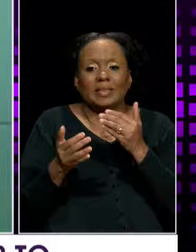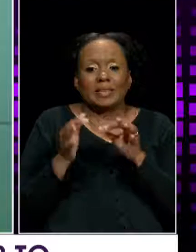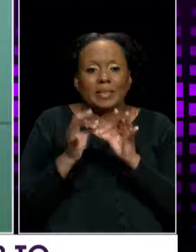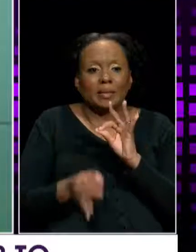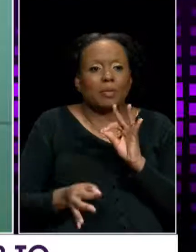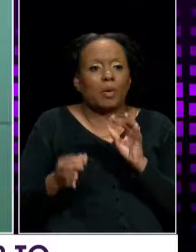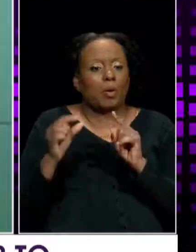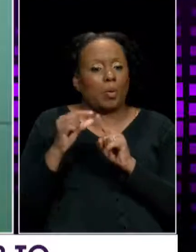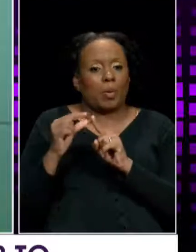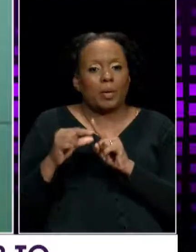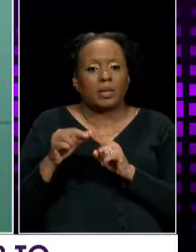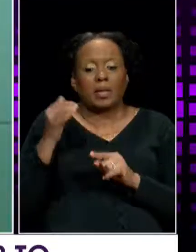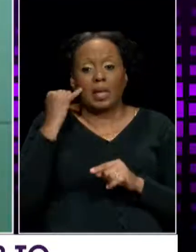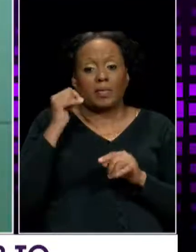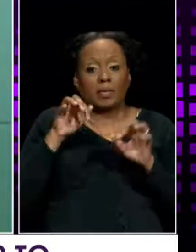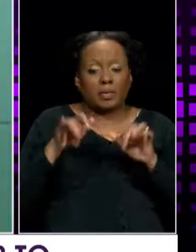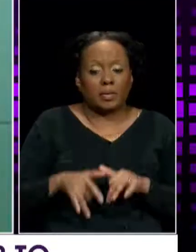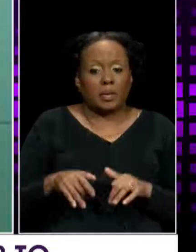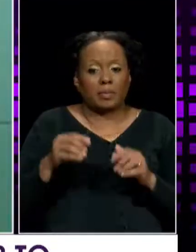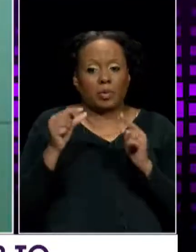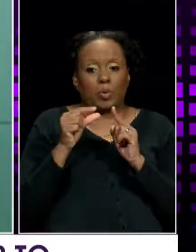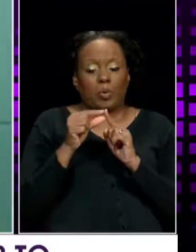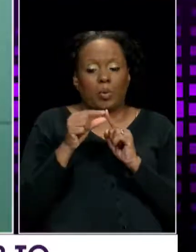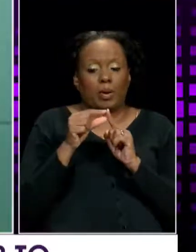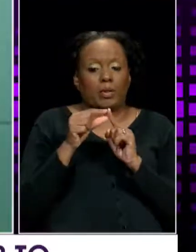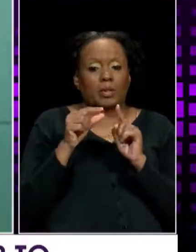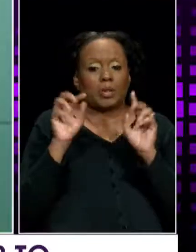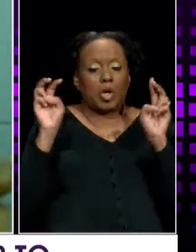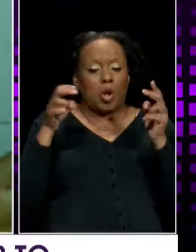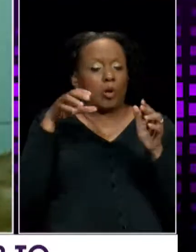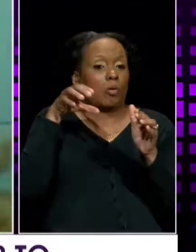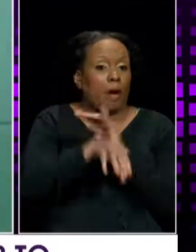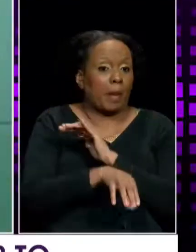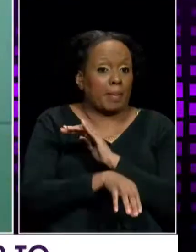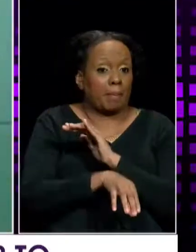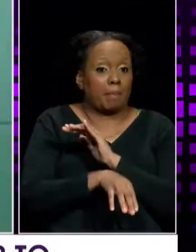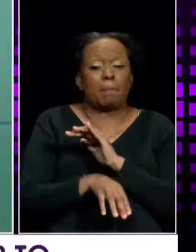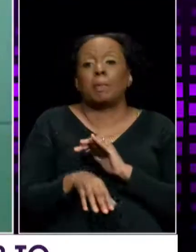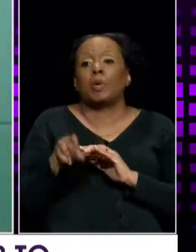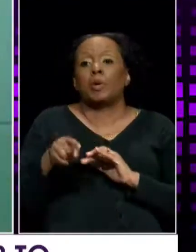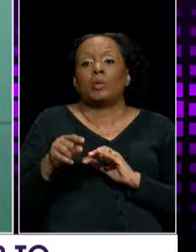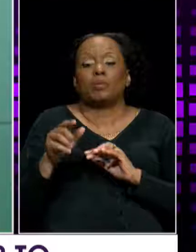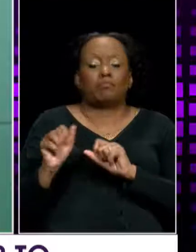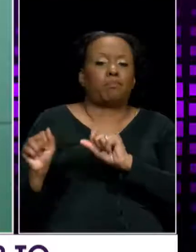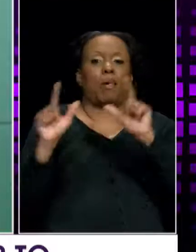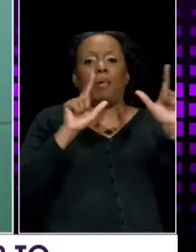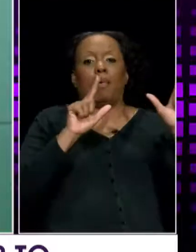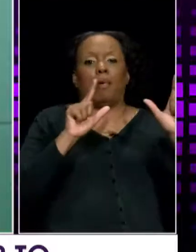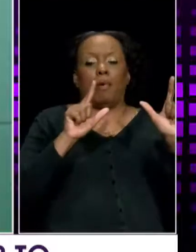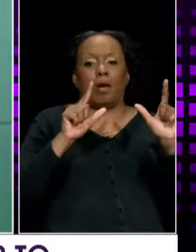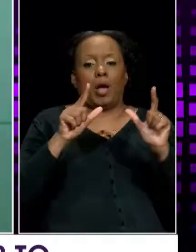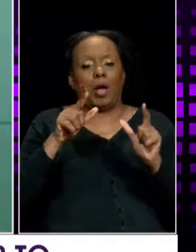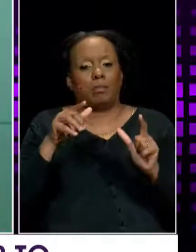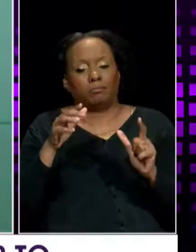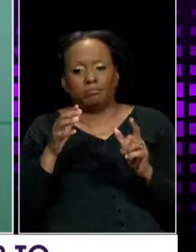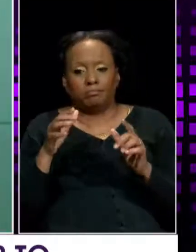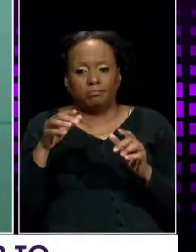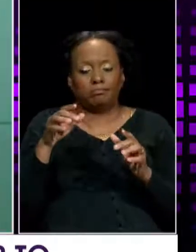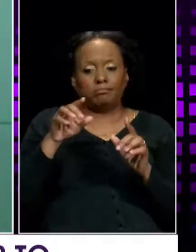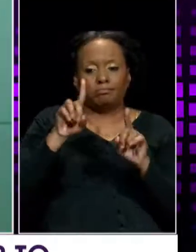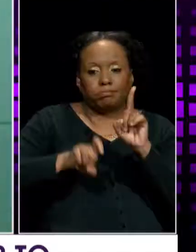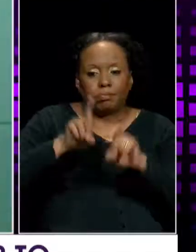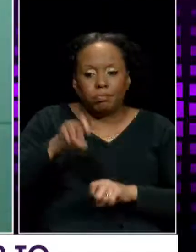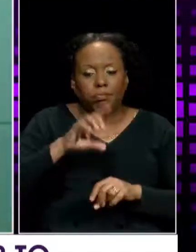was crime. So once you type that in, you're directed to that poll, and then you just complete that poll, and the information is stored on